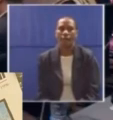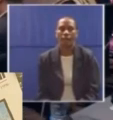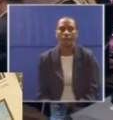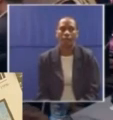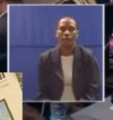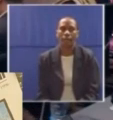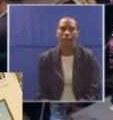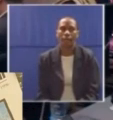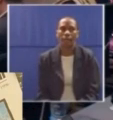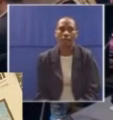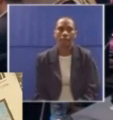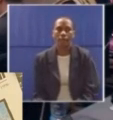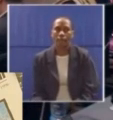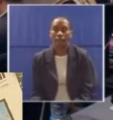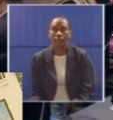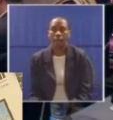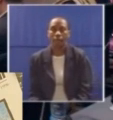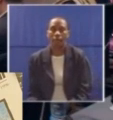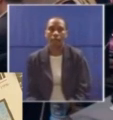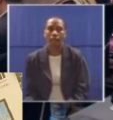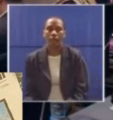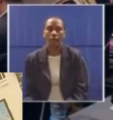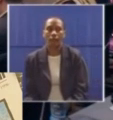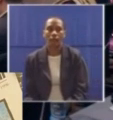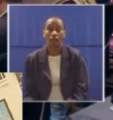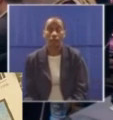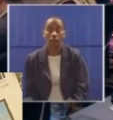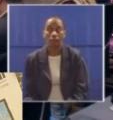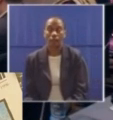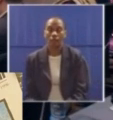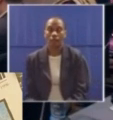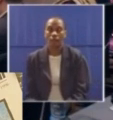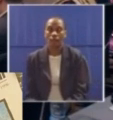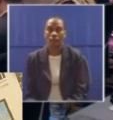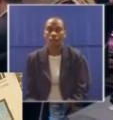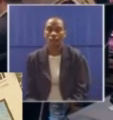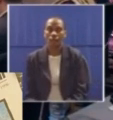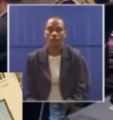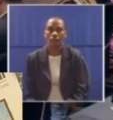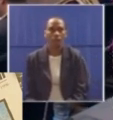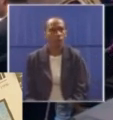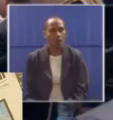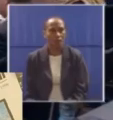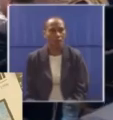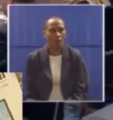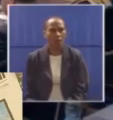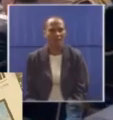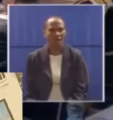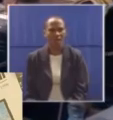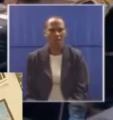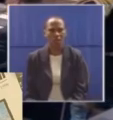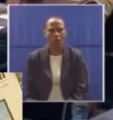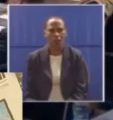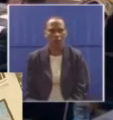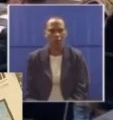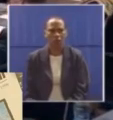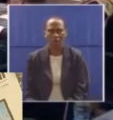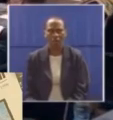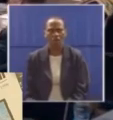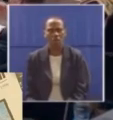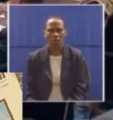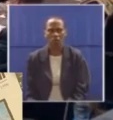been directly linked to at least 1,000 murders and 1,400 attempted murders. The officers who arrested Prinsloo